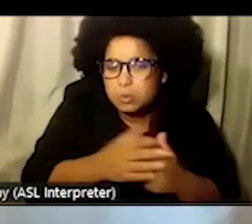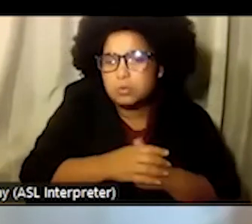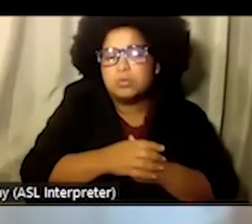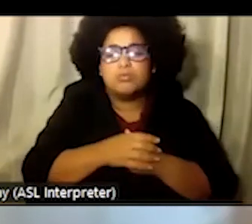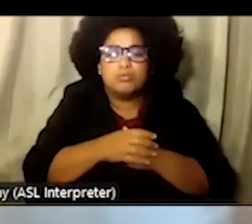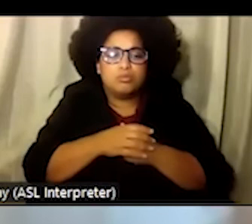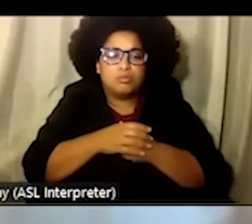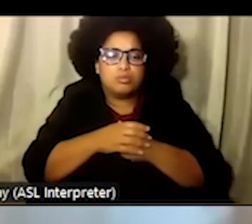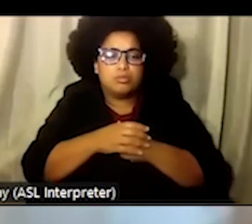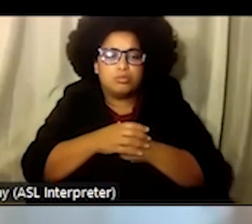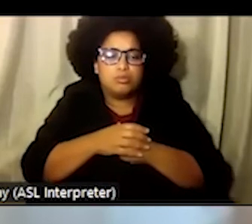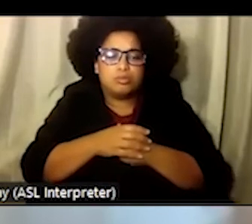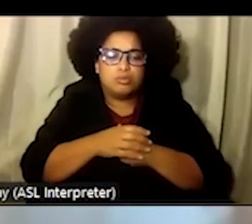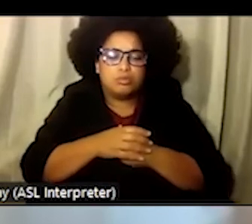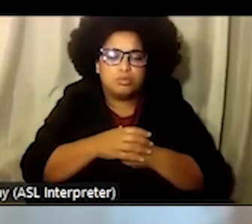do, the